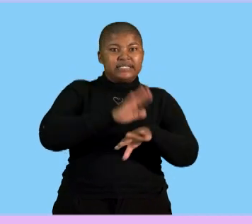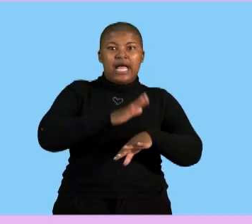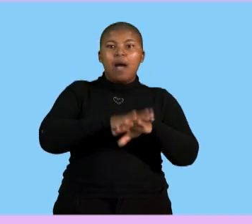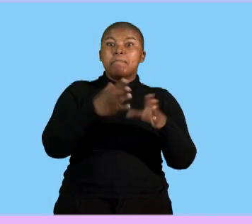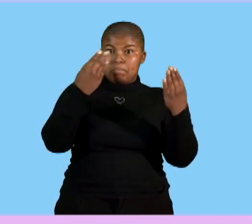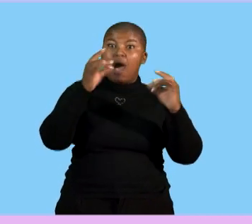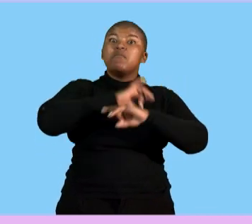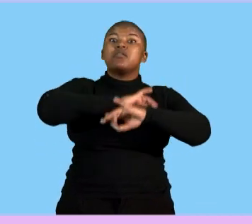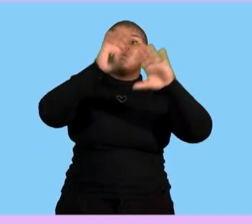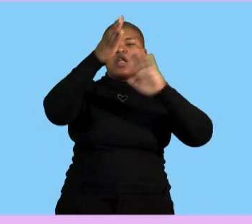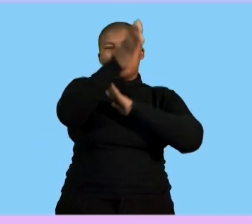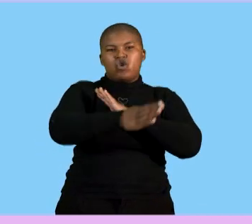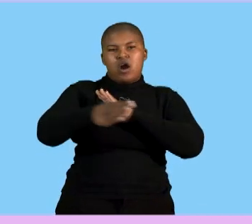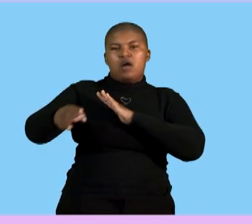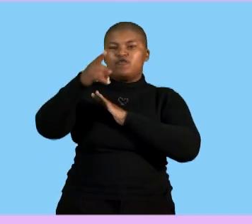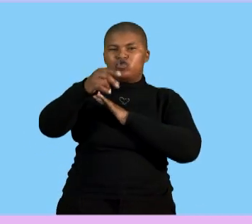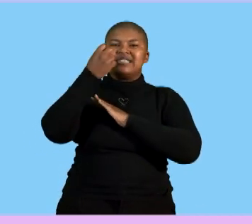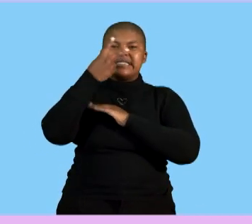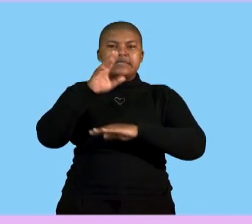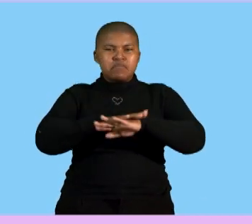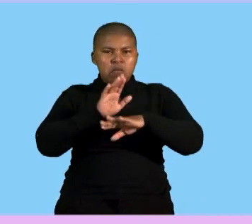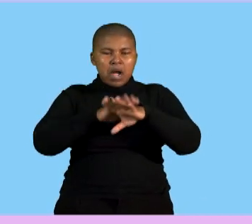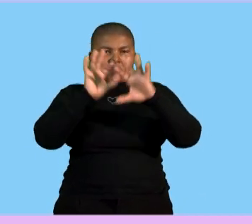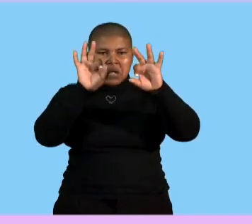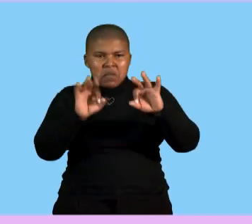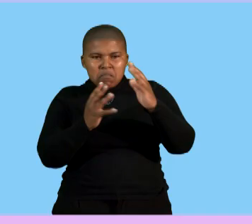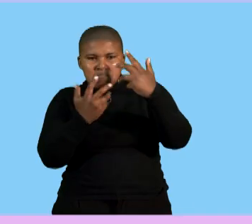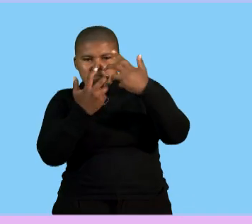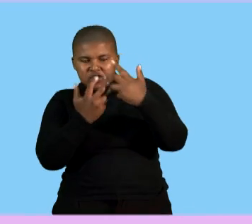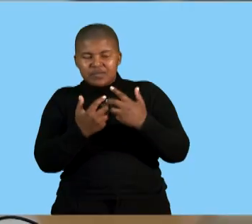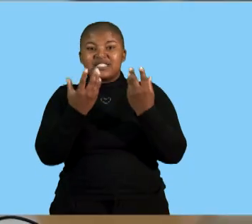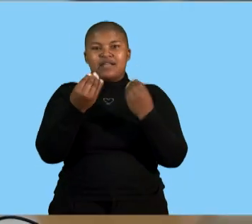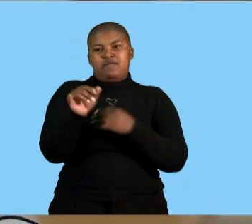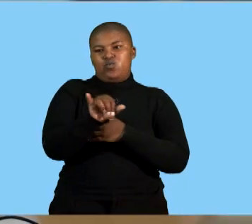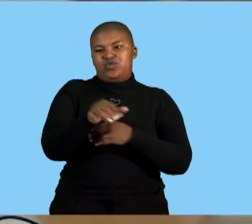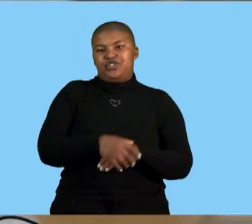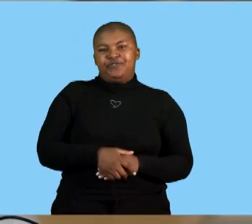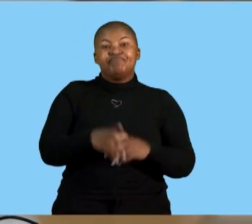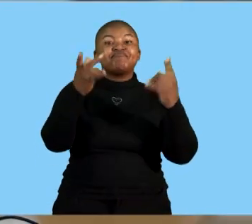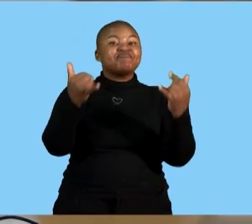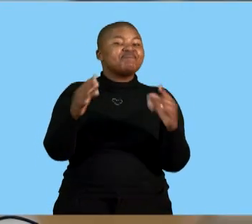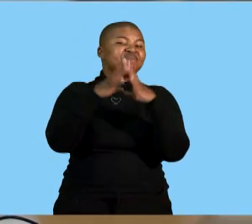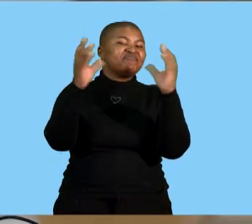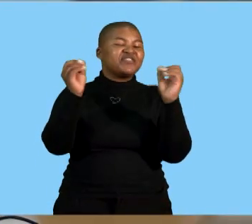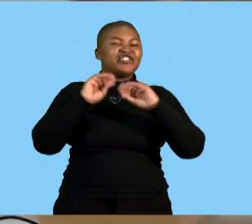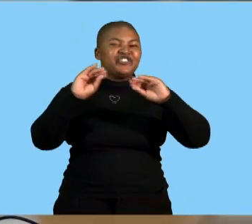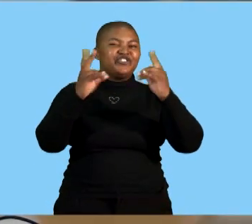will be clearer and you will be able to see more accurately. And that brings us at